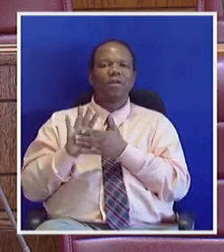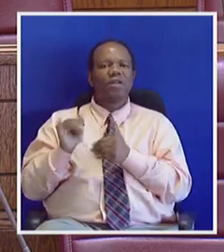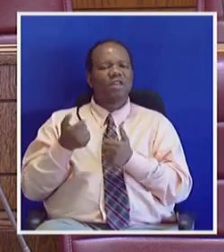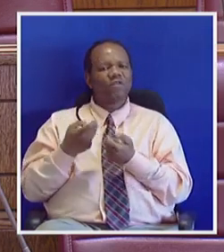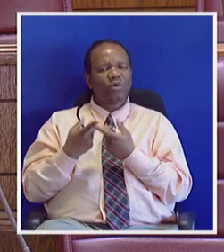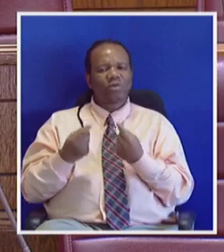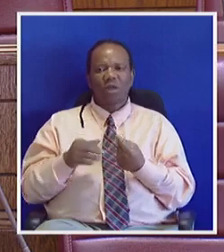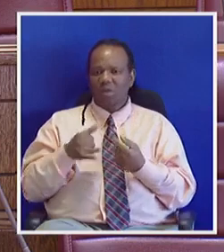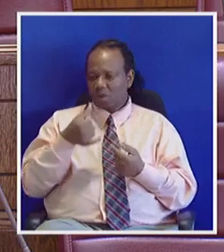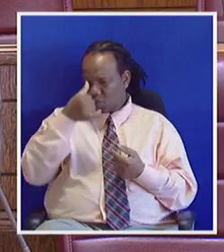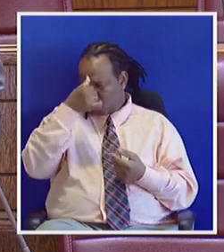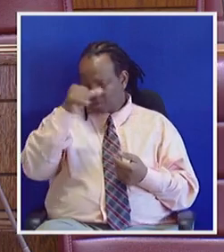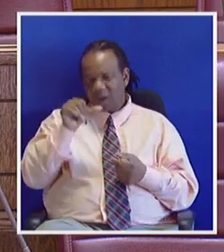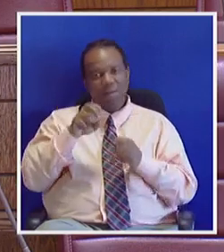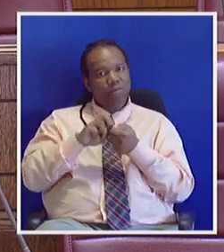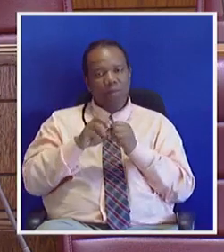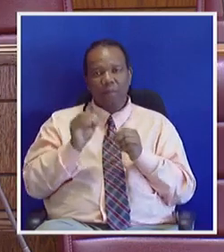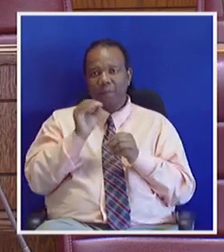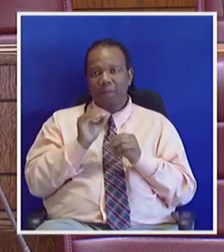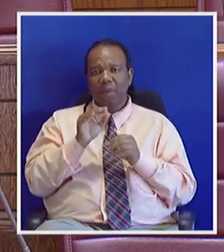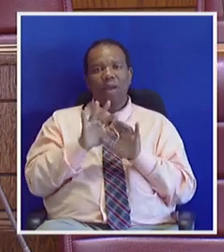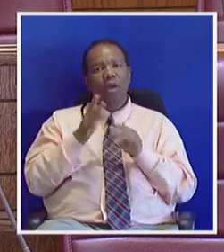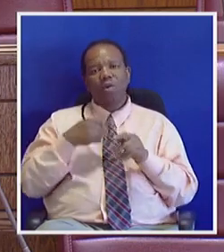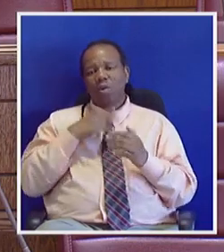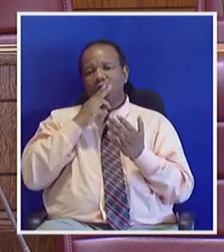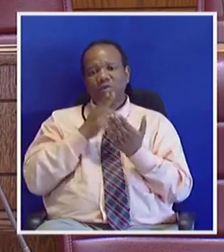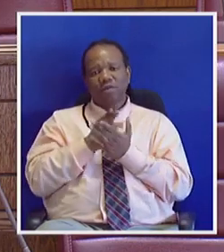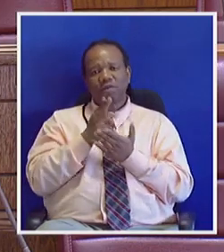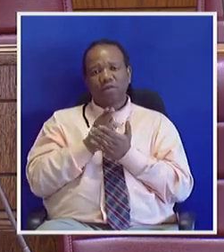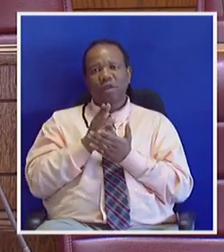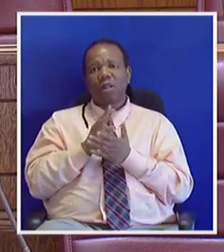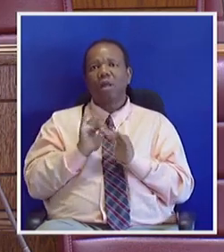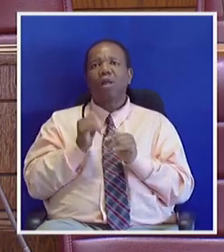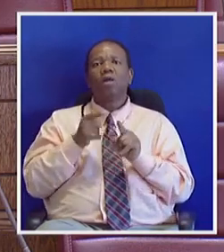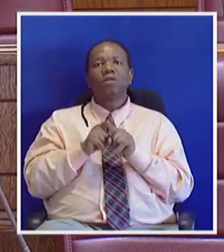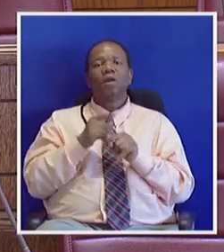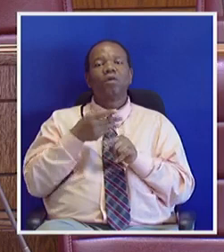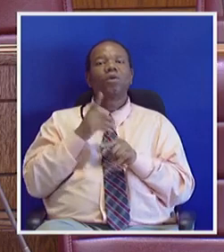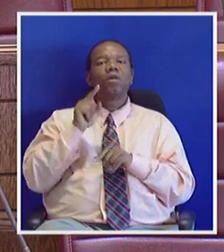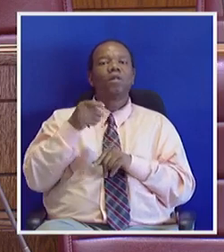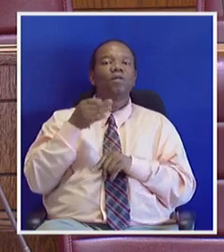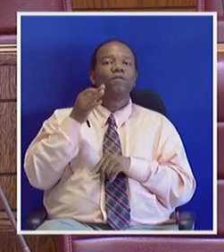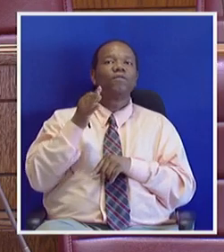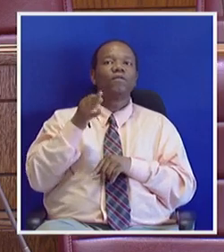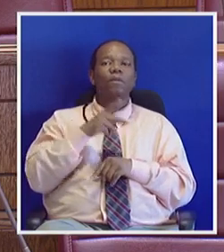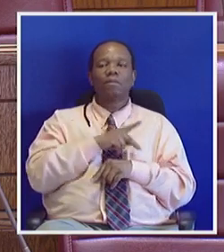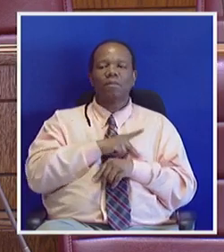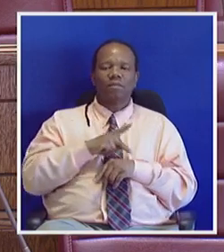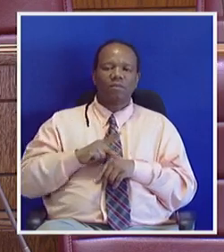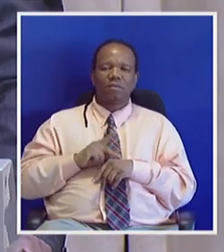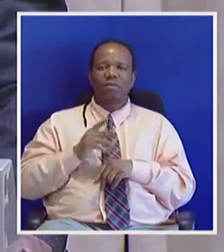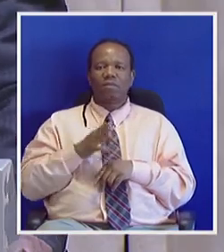done. Can you please, I know you're a sincere person, you're going to be the president of the South Africa.